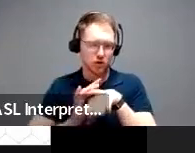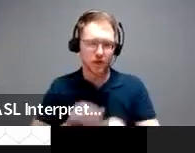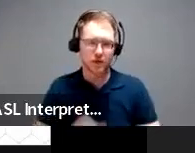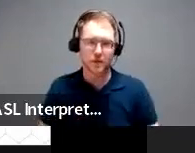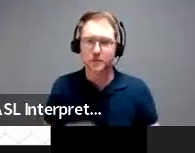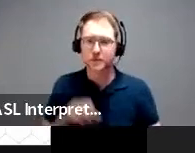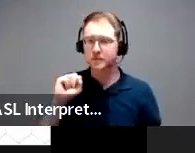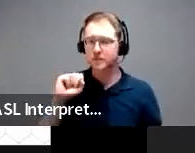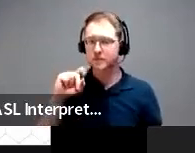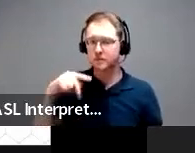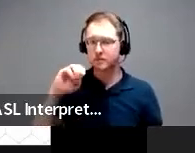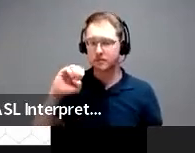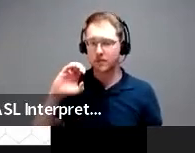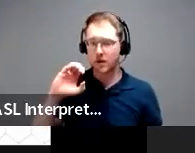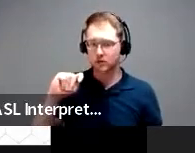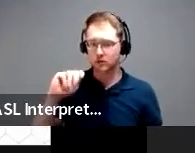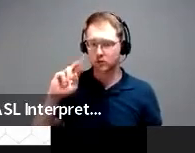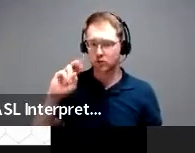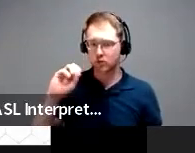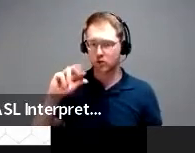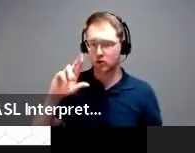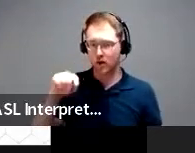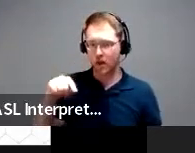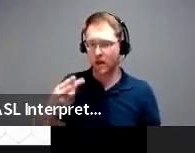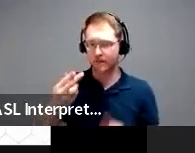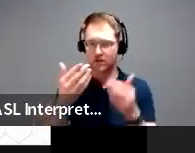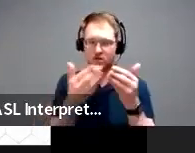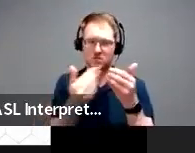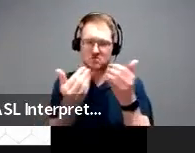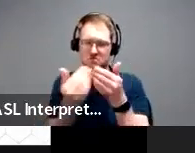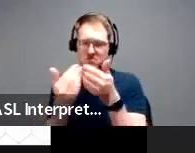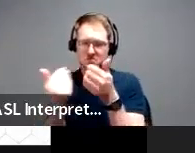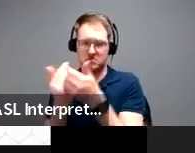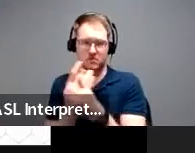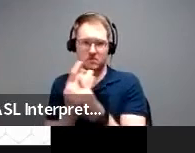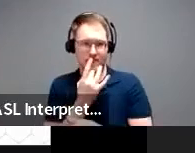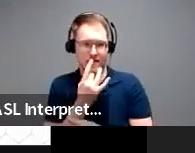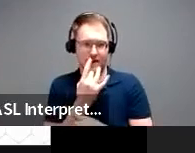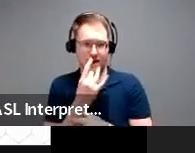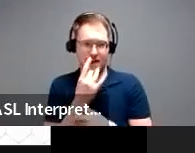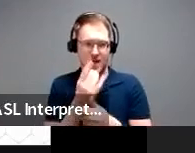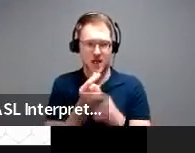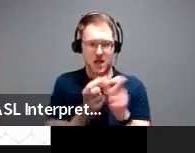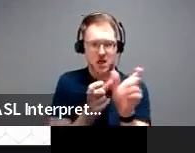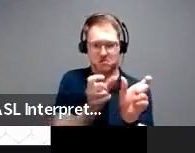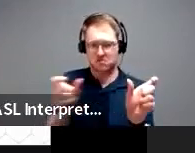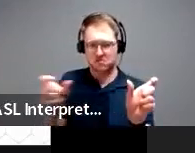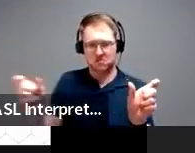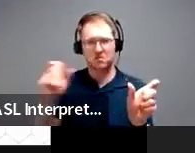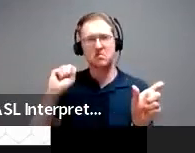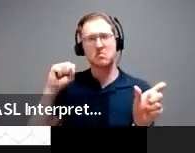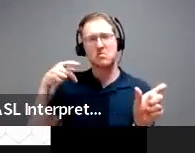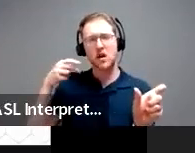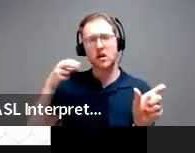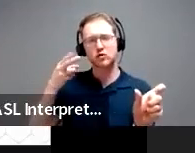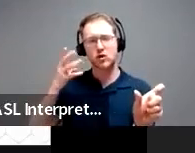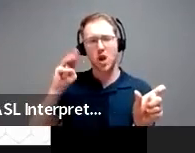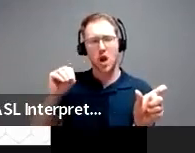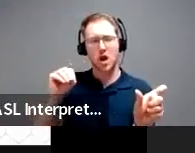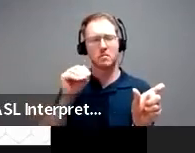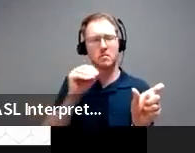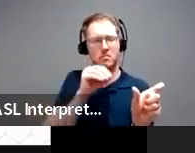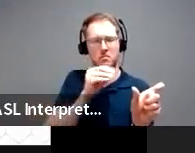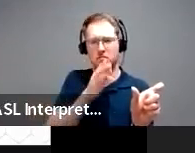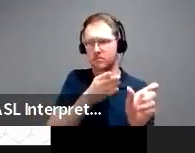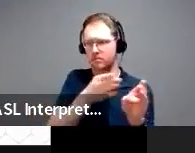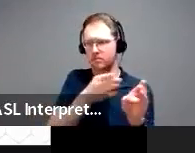Spectrographs break up the light we see into the tiny little chunks of the spectrum, the individual wavelengths, so that we can